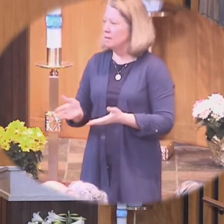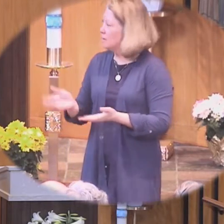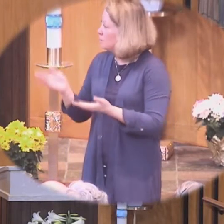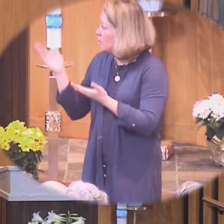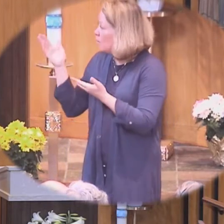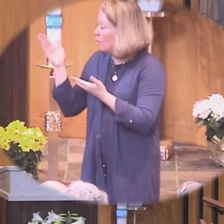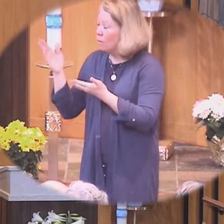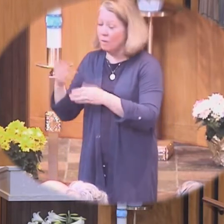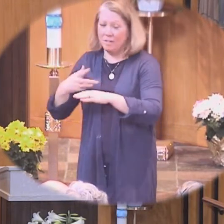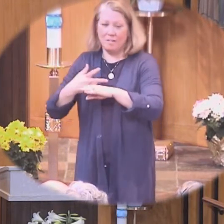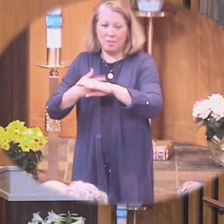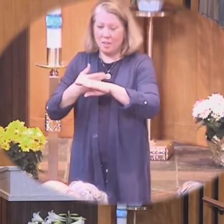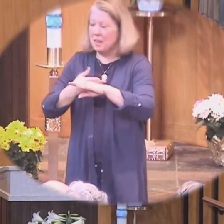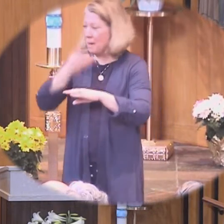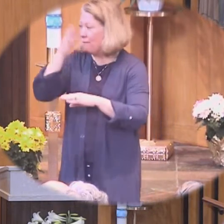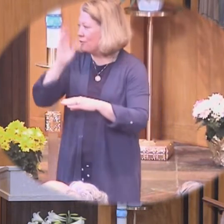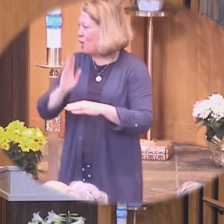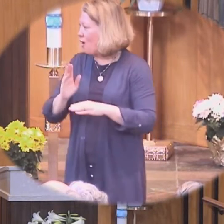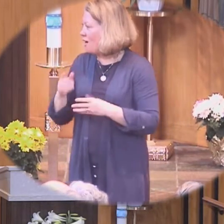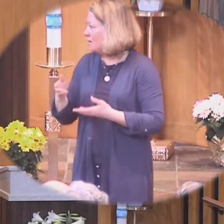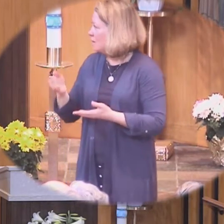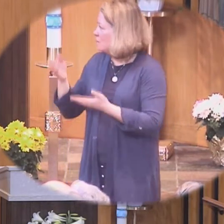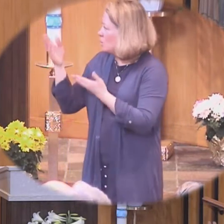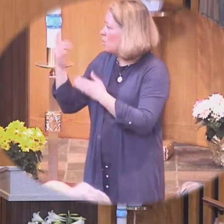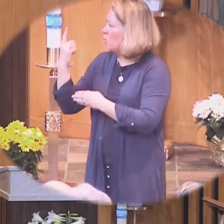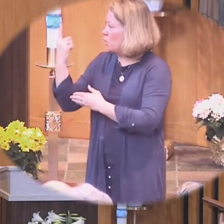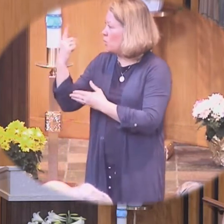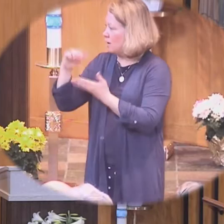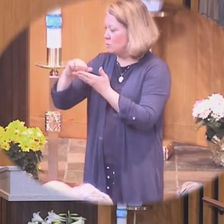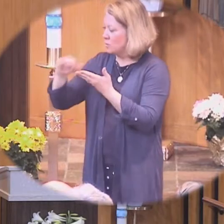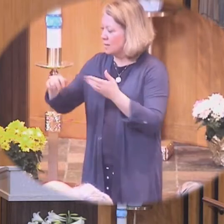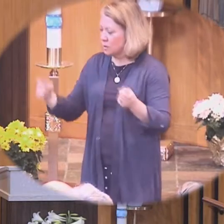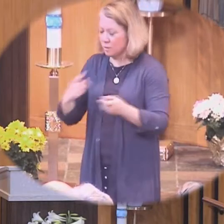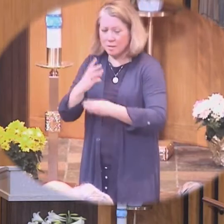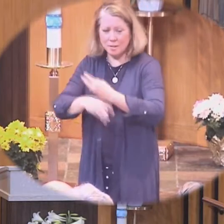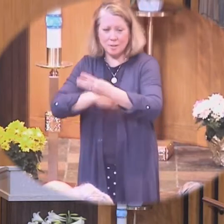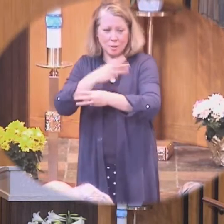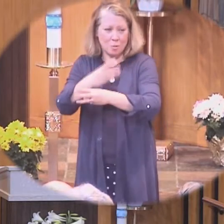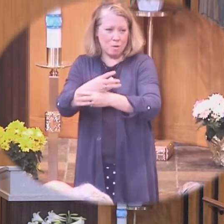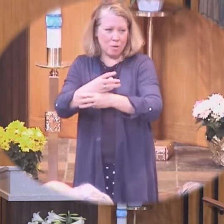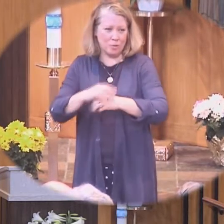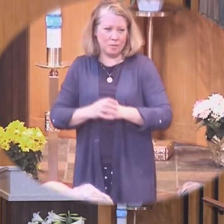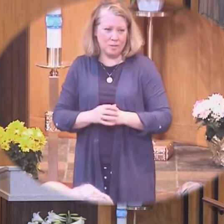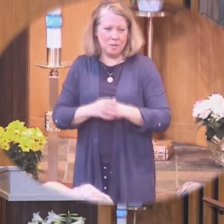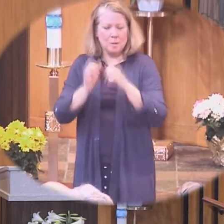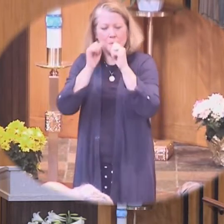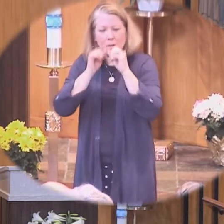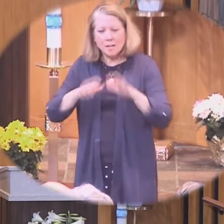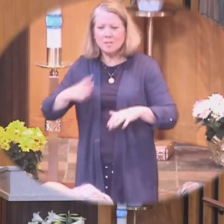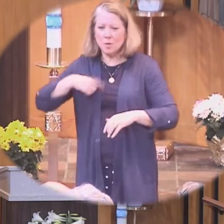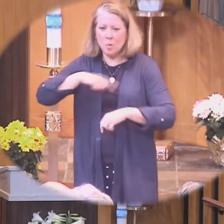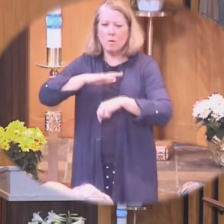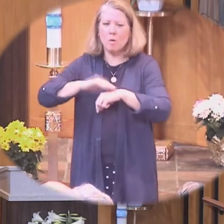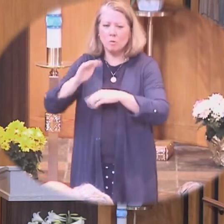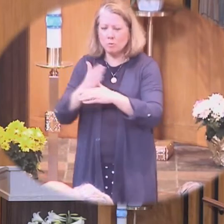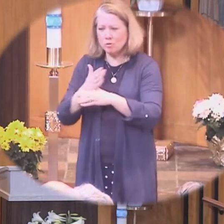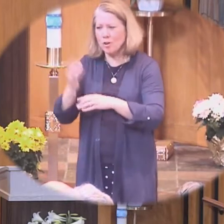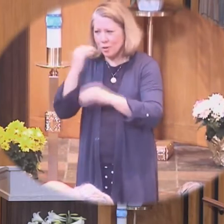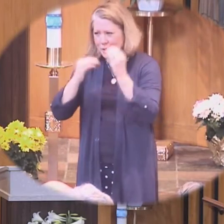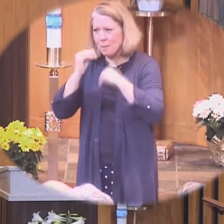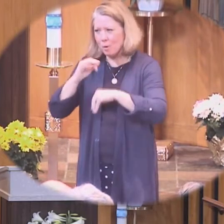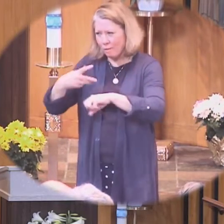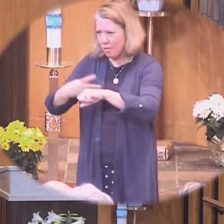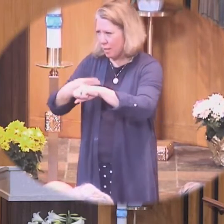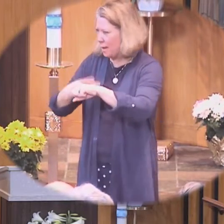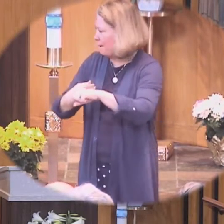Behold the Lamb of God. Behold him who takes away the sins of the world. Blessed are those called to the